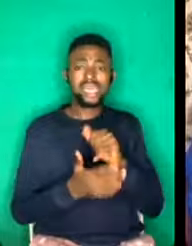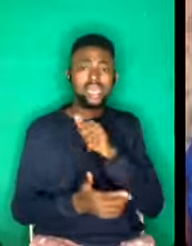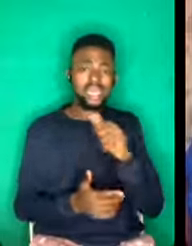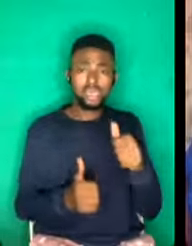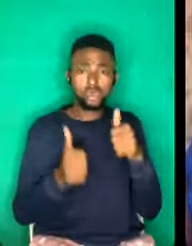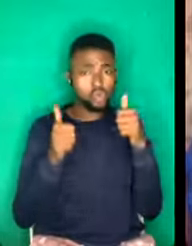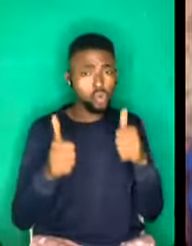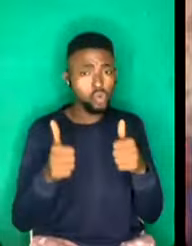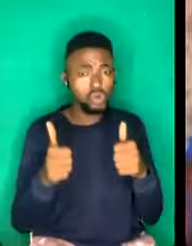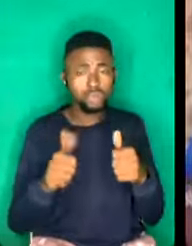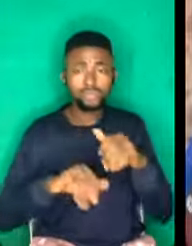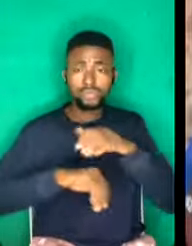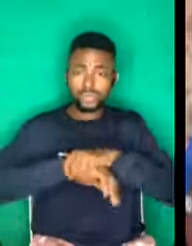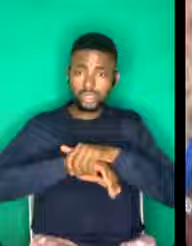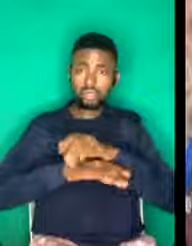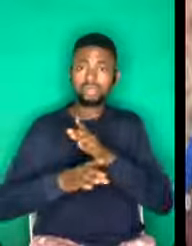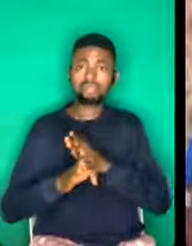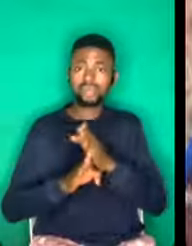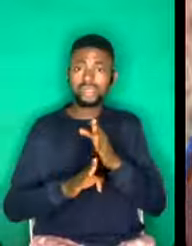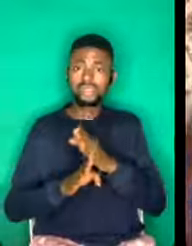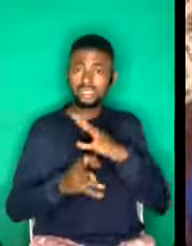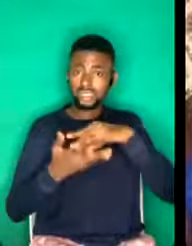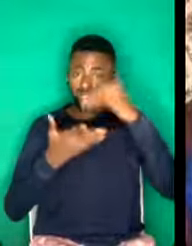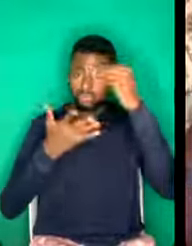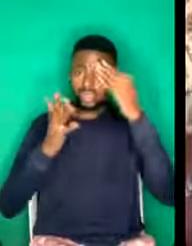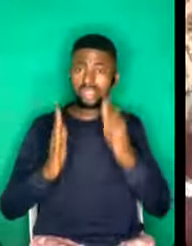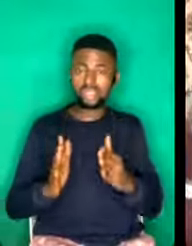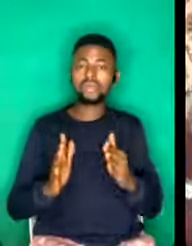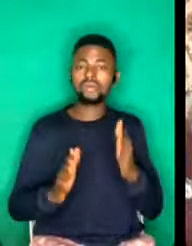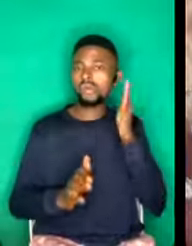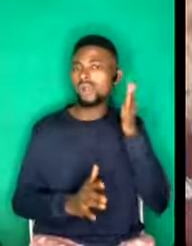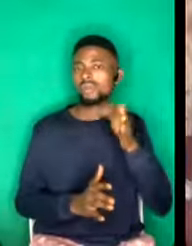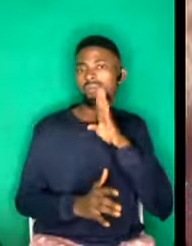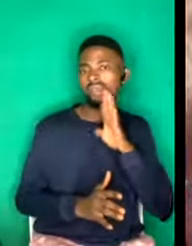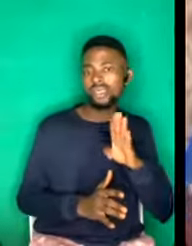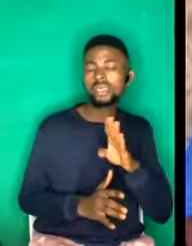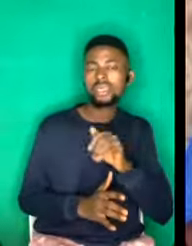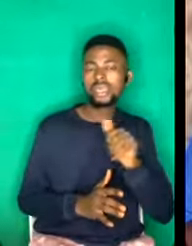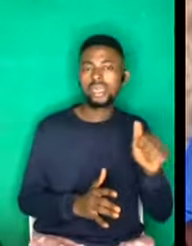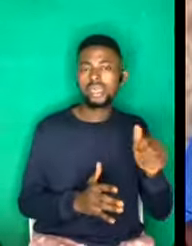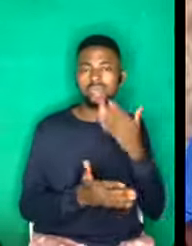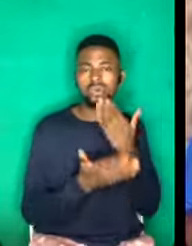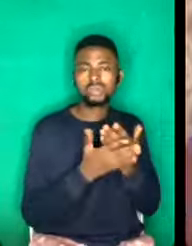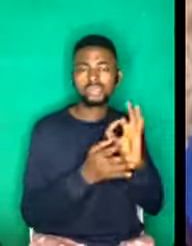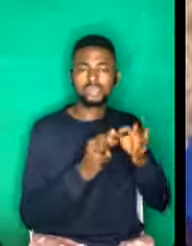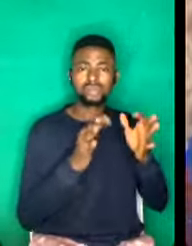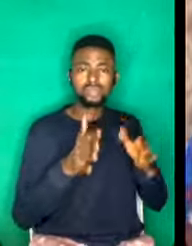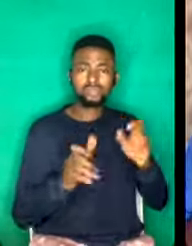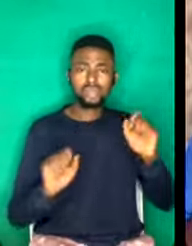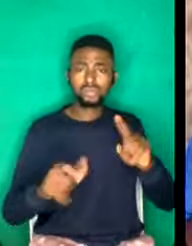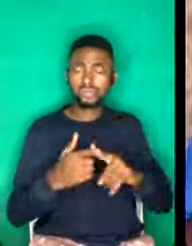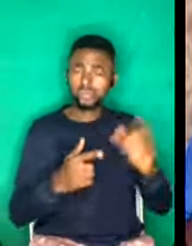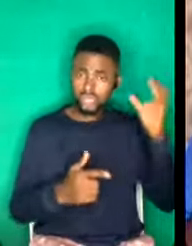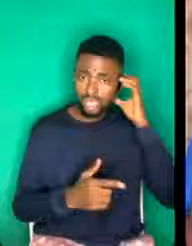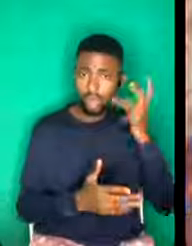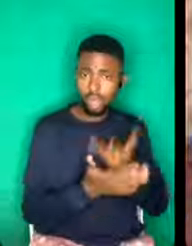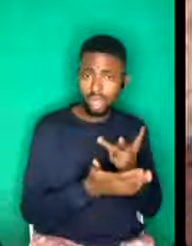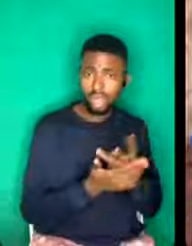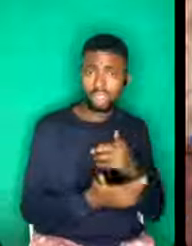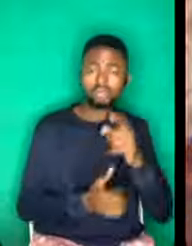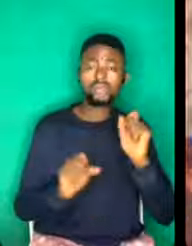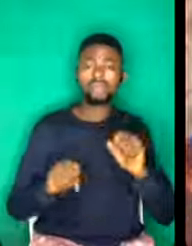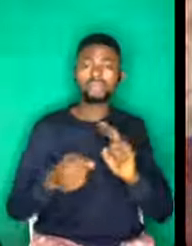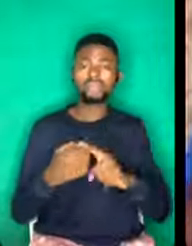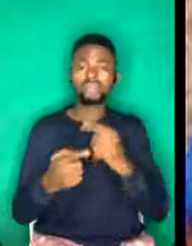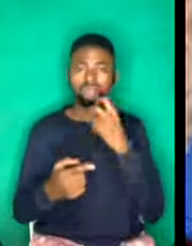English major would be a good sign language interpreter because you'll be able to hear very well. Hence, you should be able to speak, that's